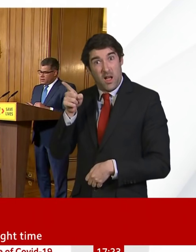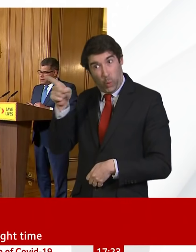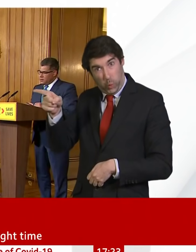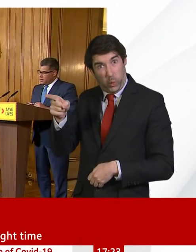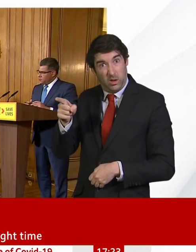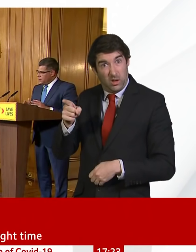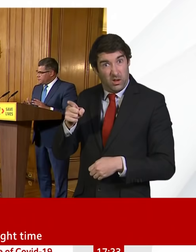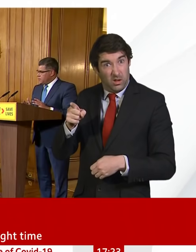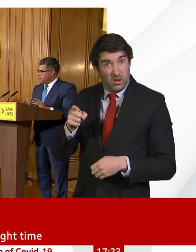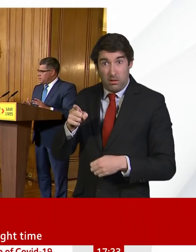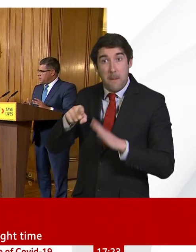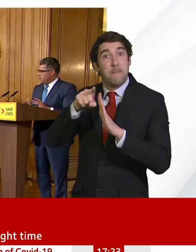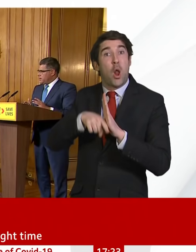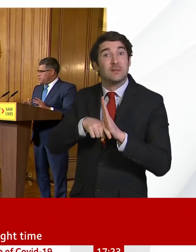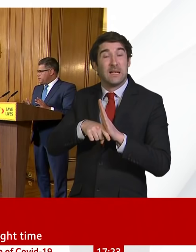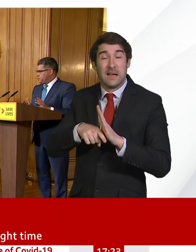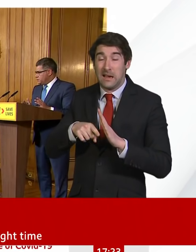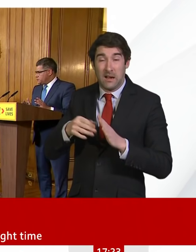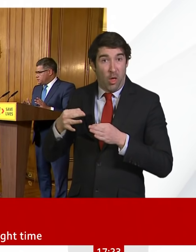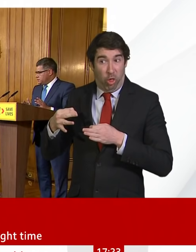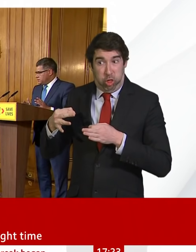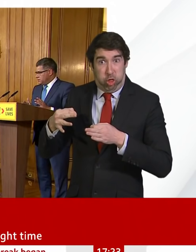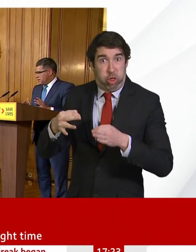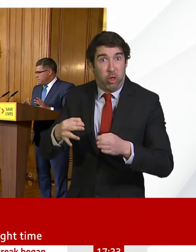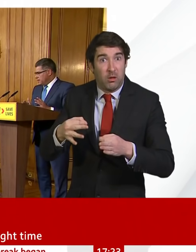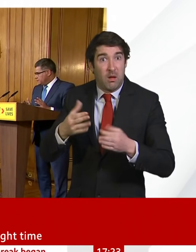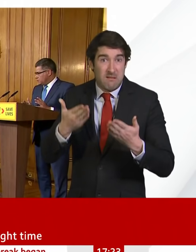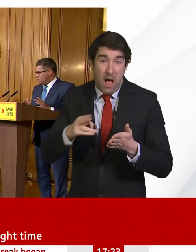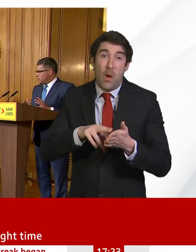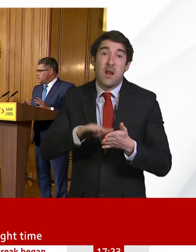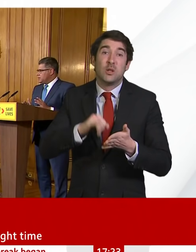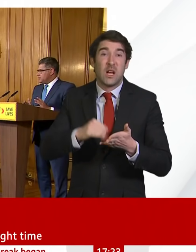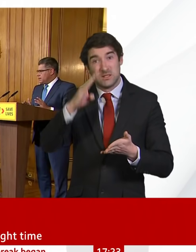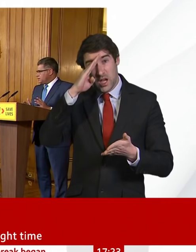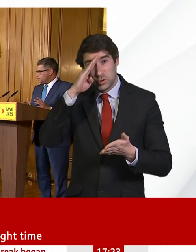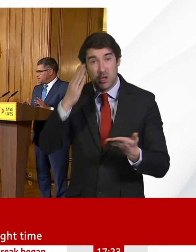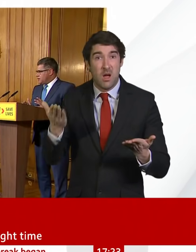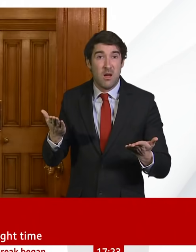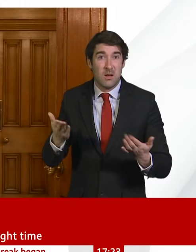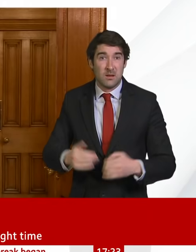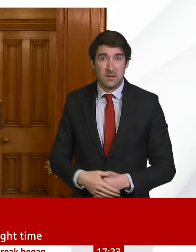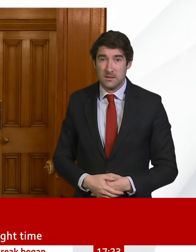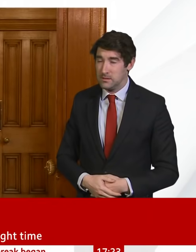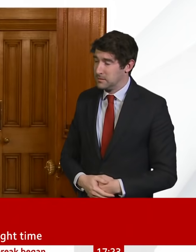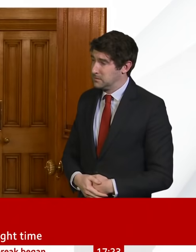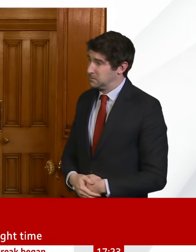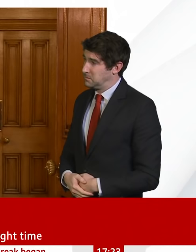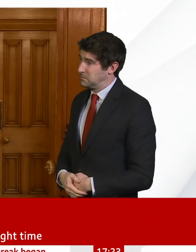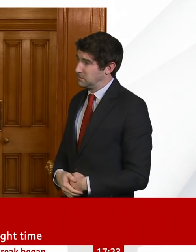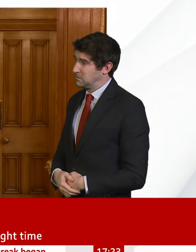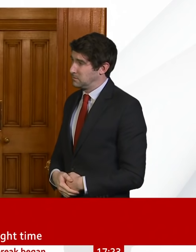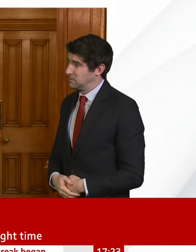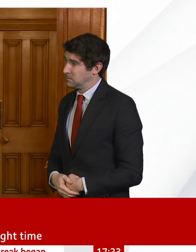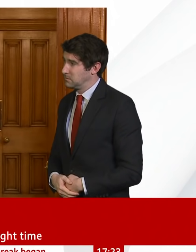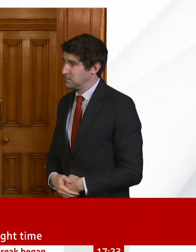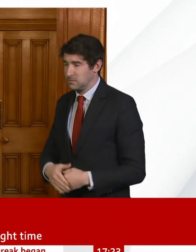that. You're absolutely right. I mean, I pay tribute to the amazing work that NHS staff in the front line across the whole